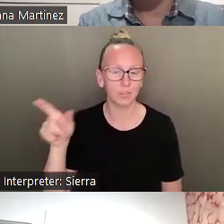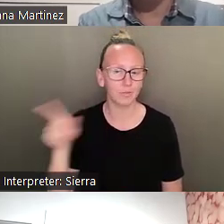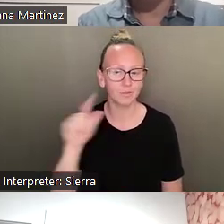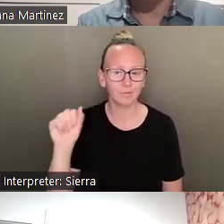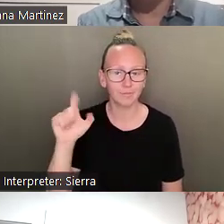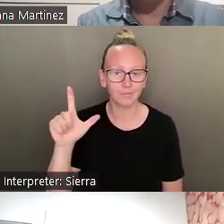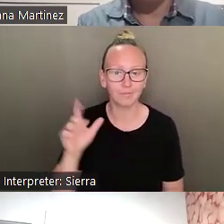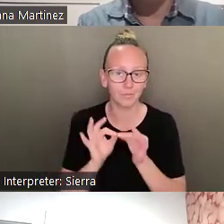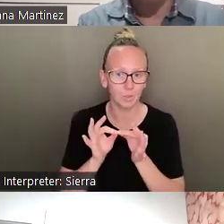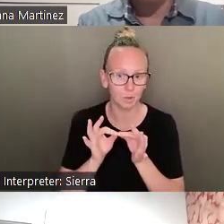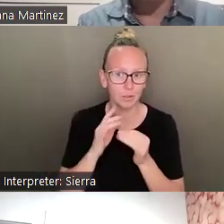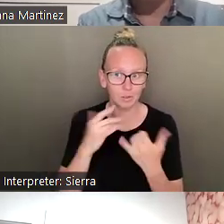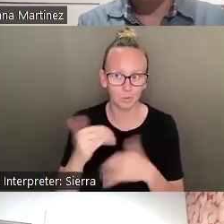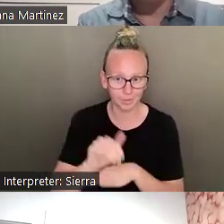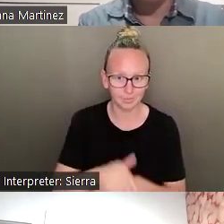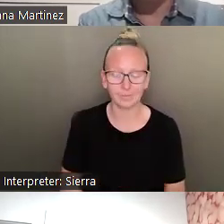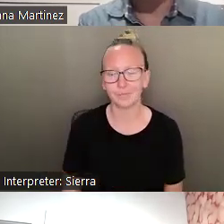ASL interpretation.